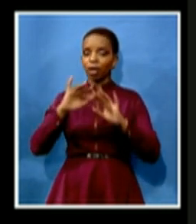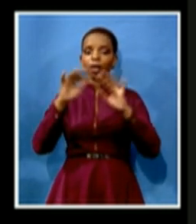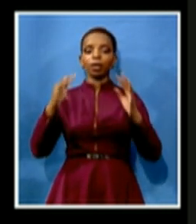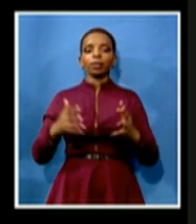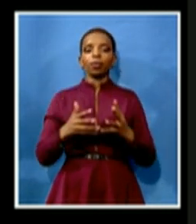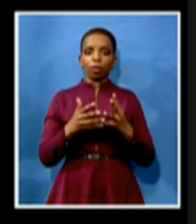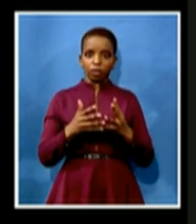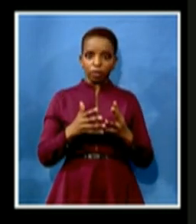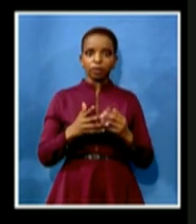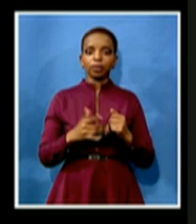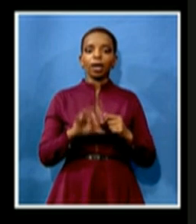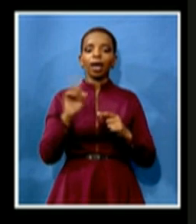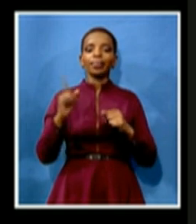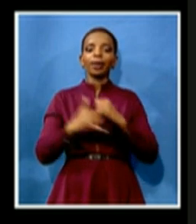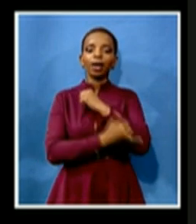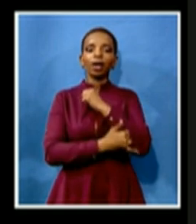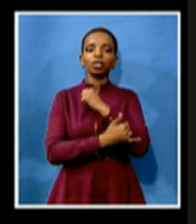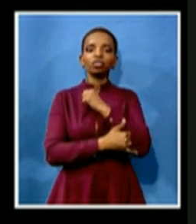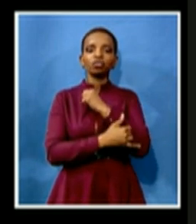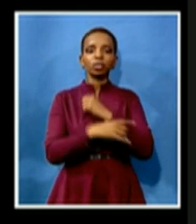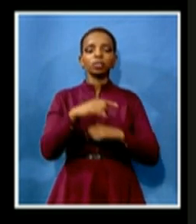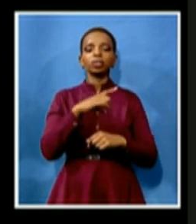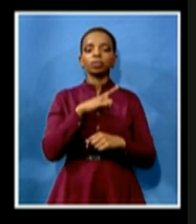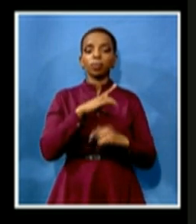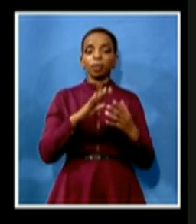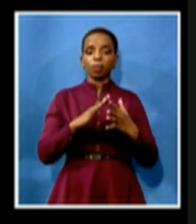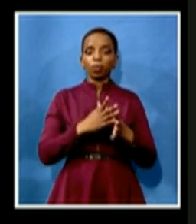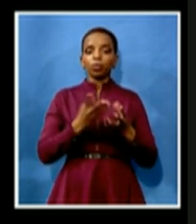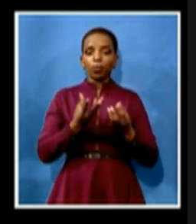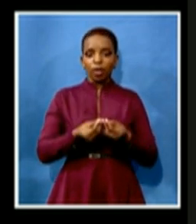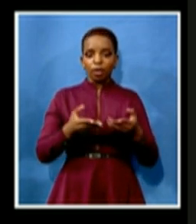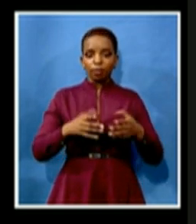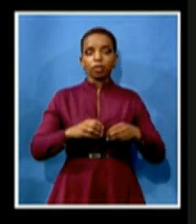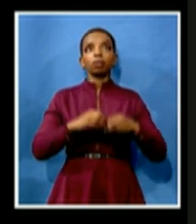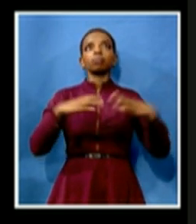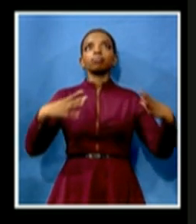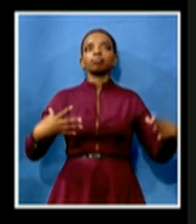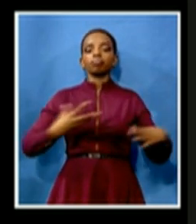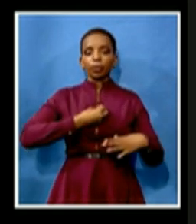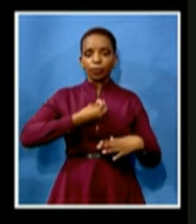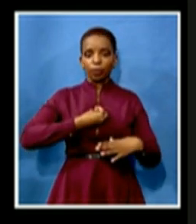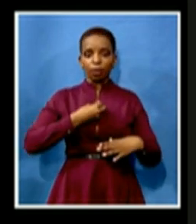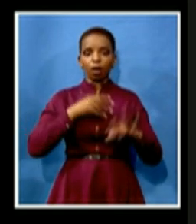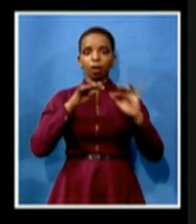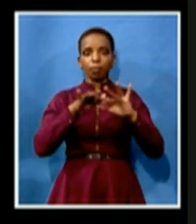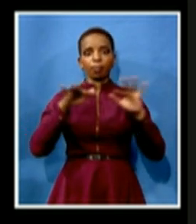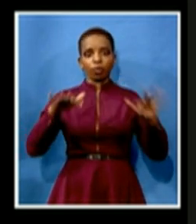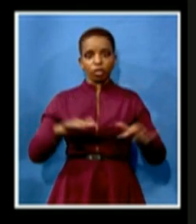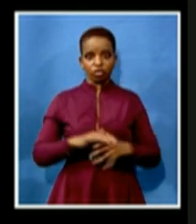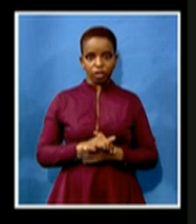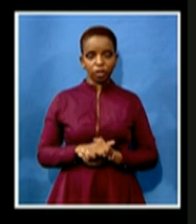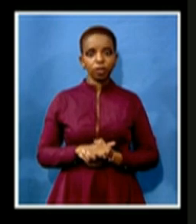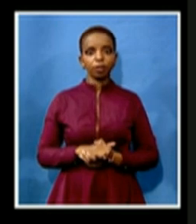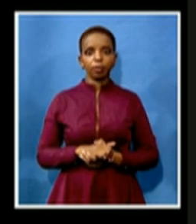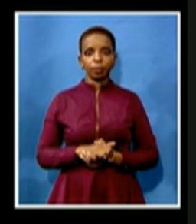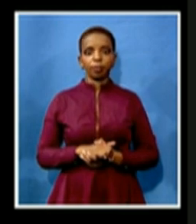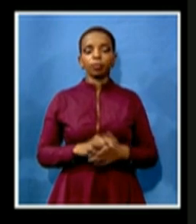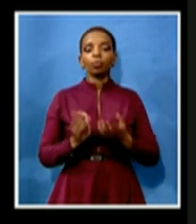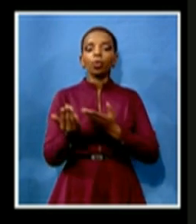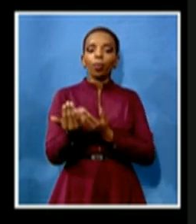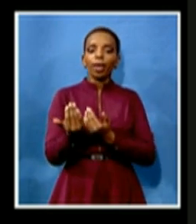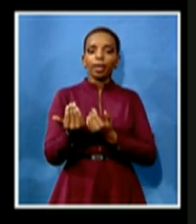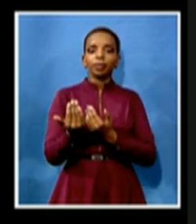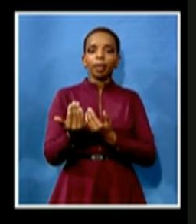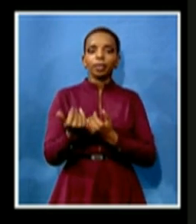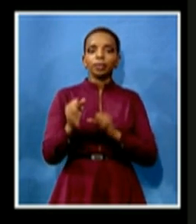population. And we are expecting a peak in daily deaths much earlier than is being suggested by